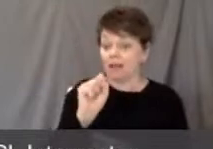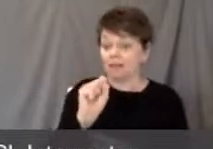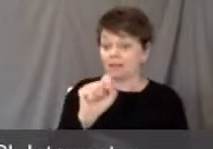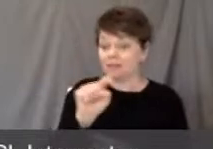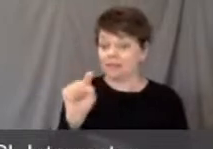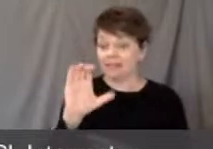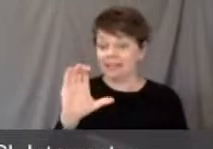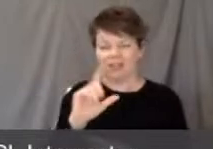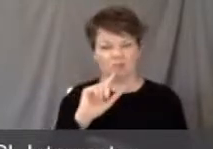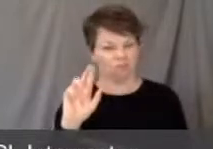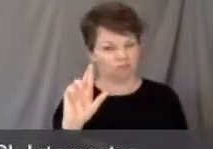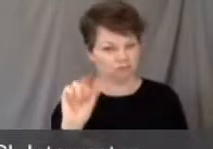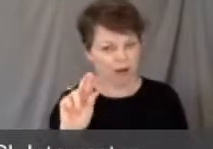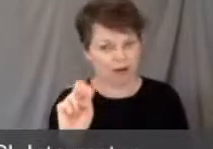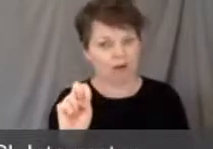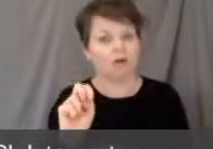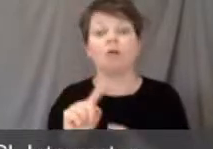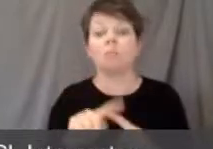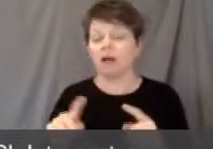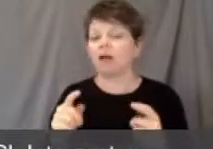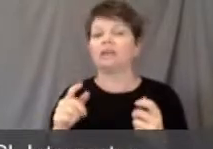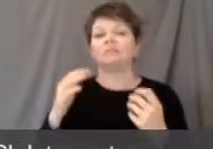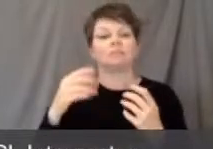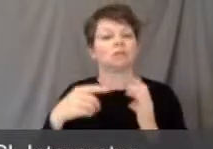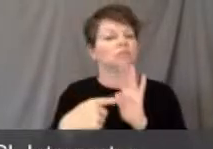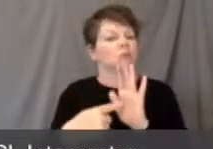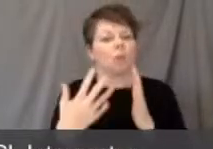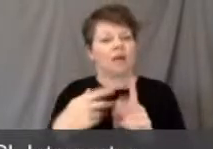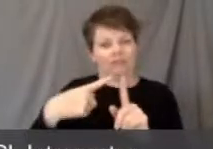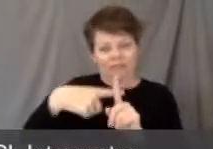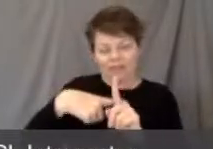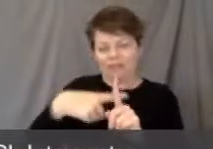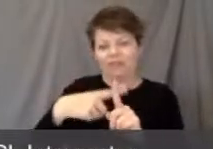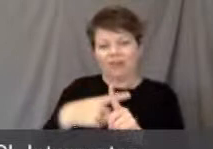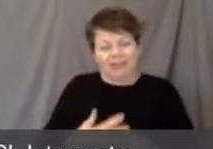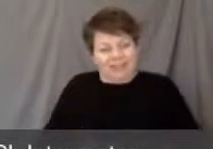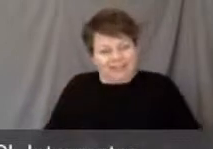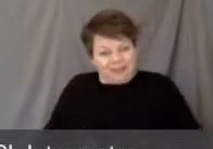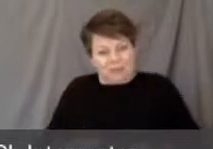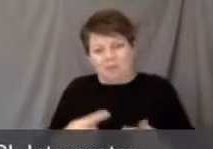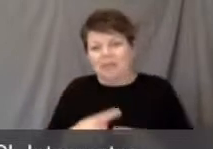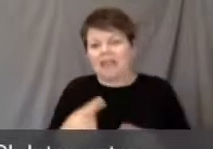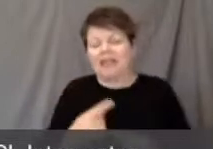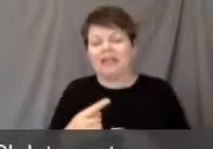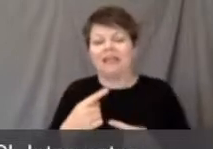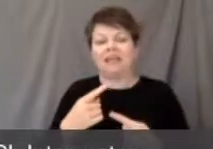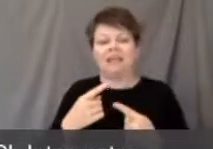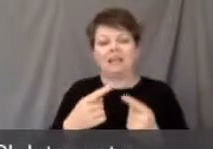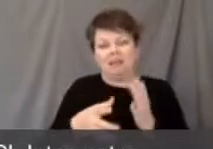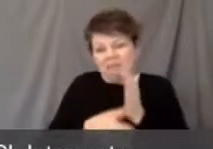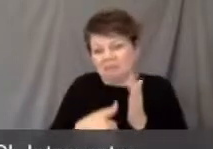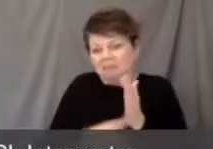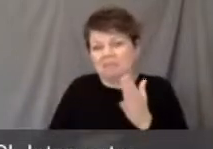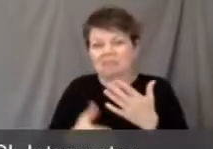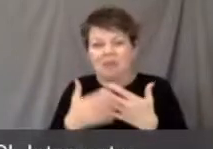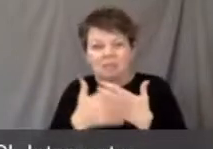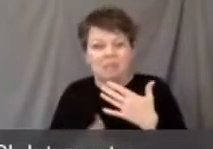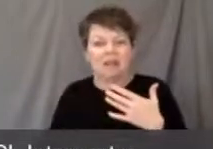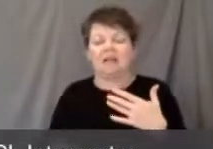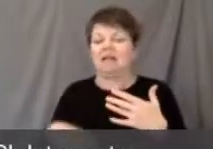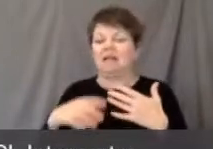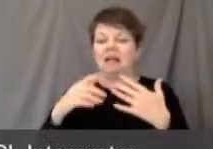serious, and symptoms can include fever, abdominal pain, vomiting, diarrhea, bloodshot eyes, and feeling very